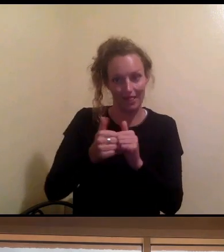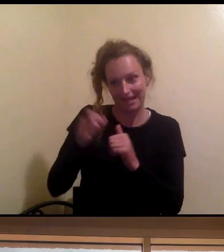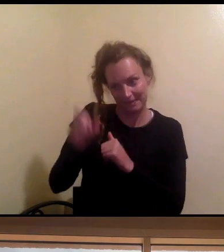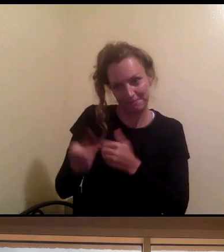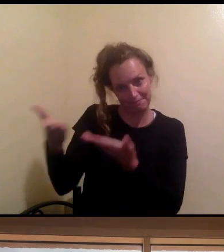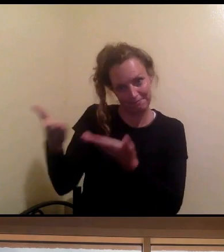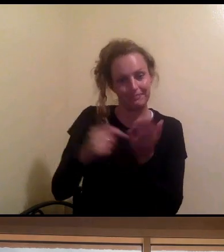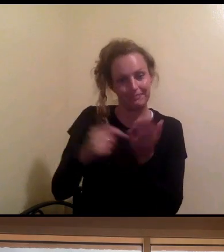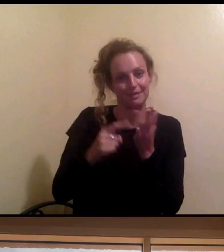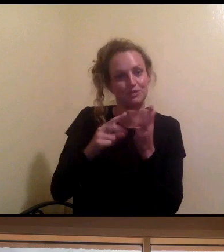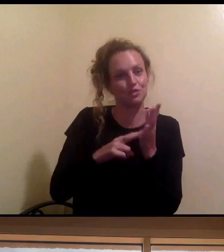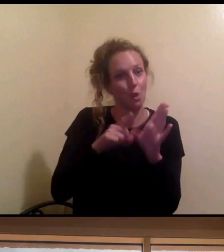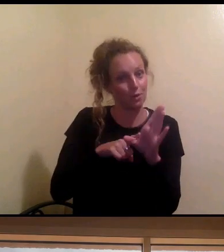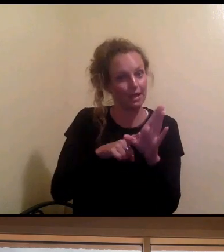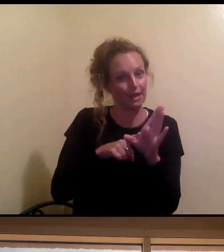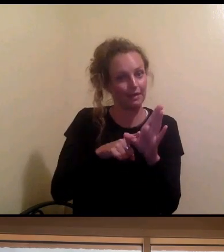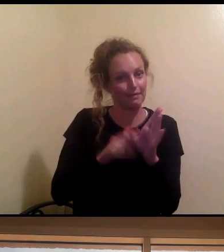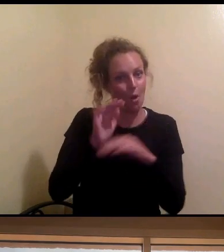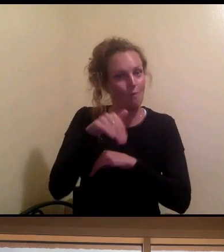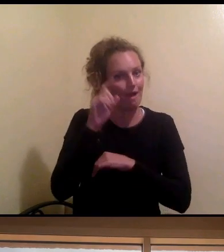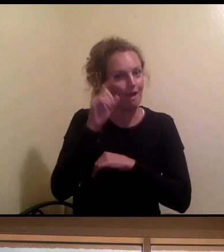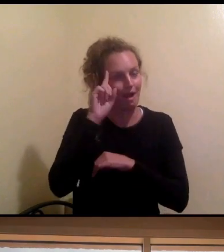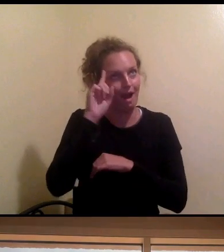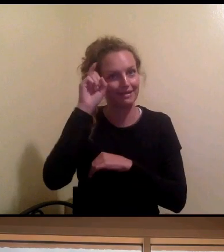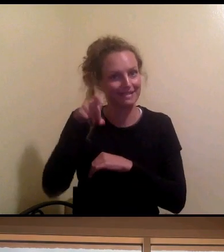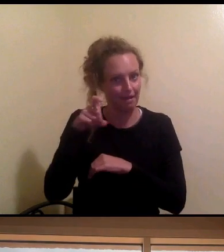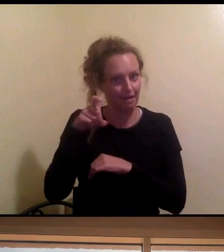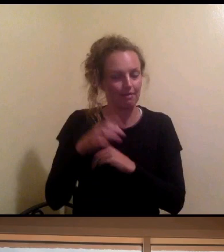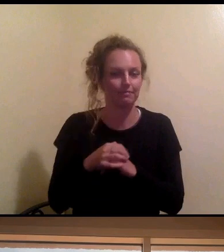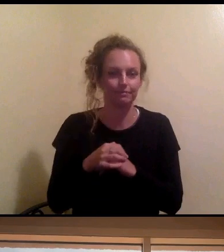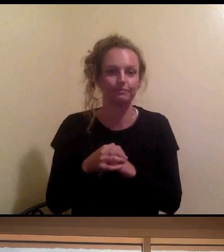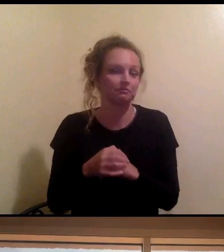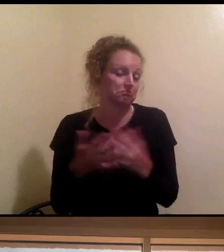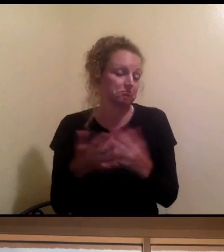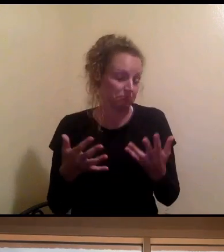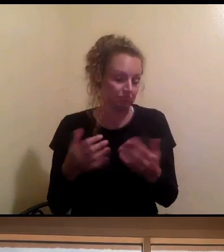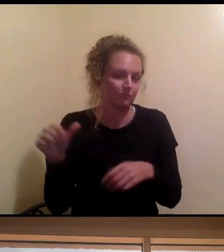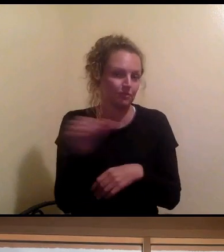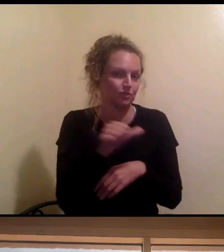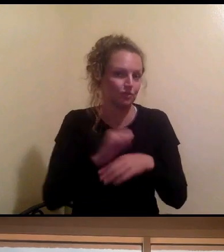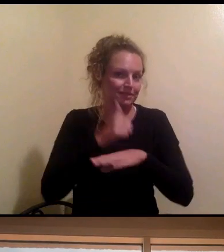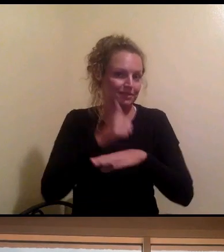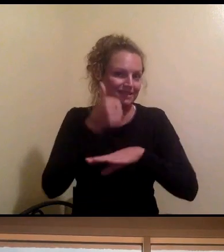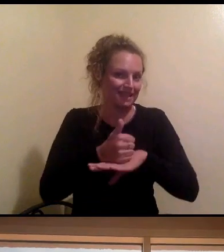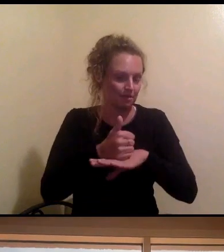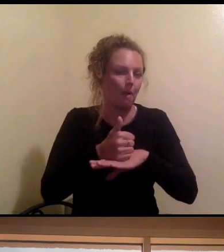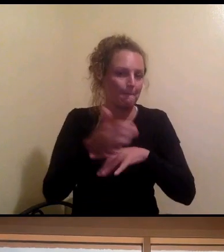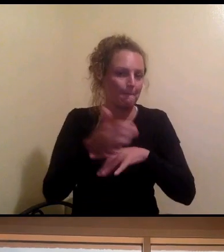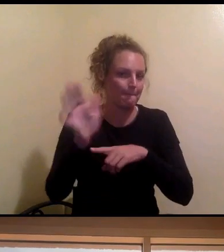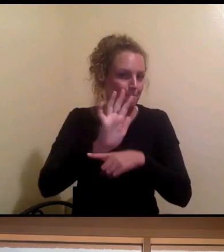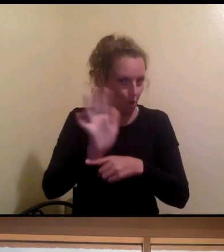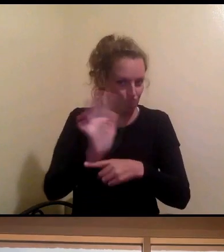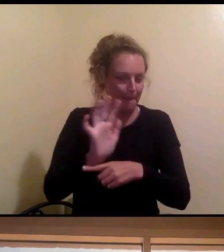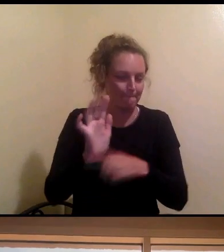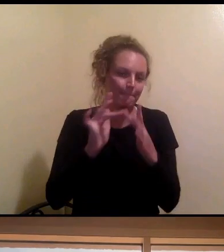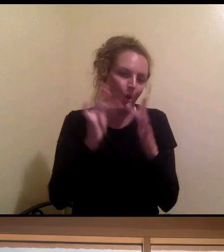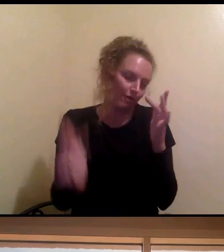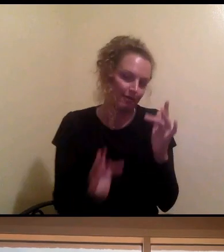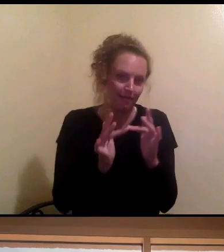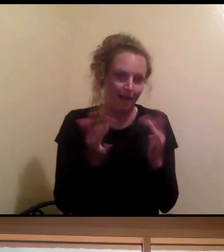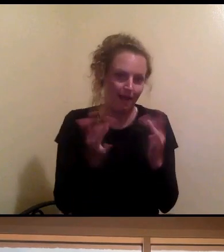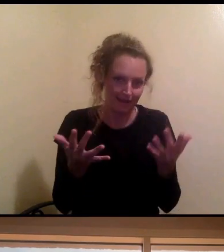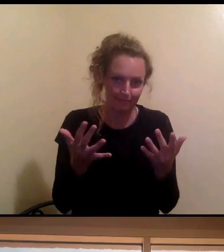had to let's have a show. It's an all digital show about accessible